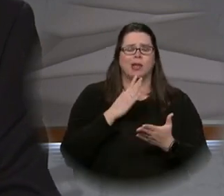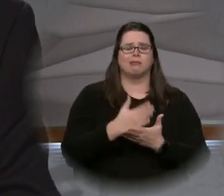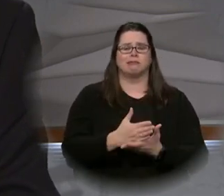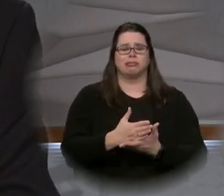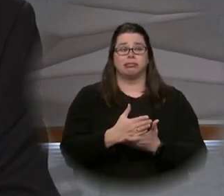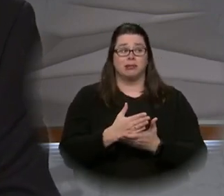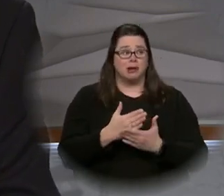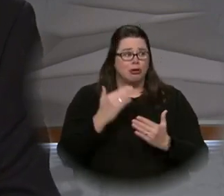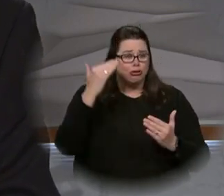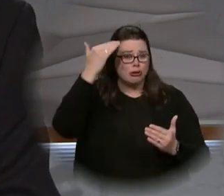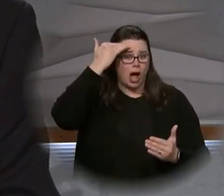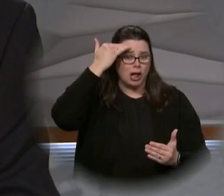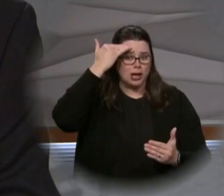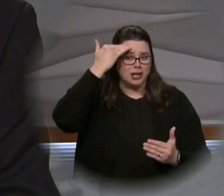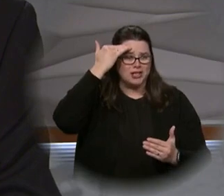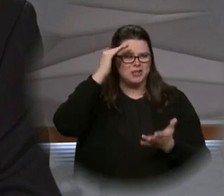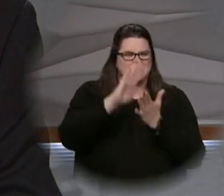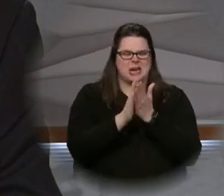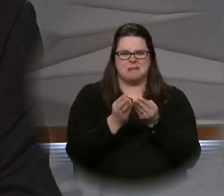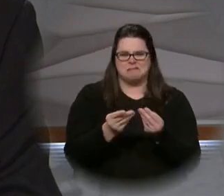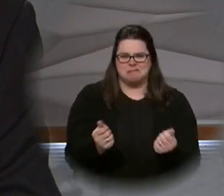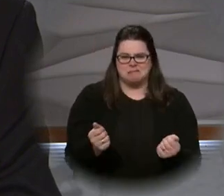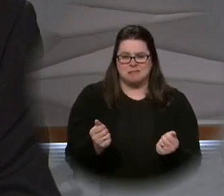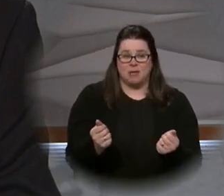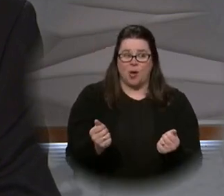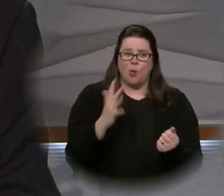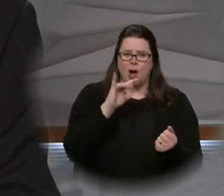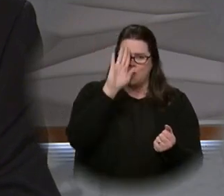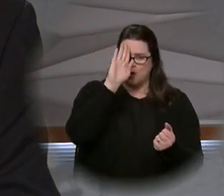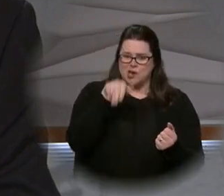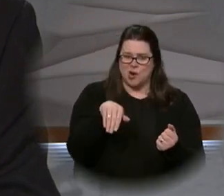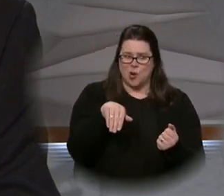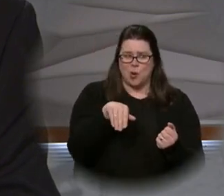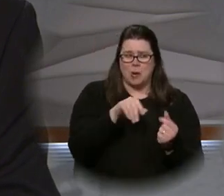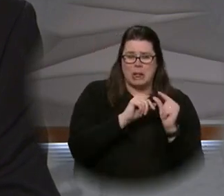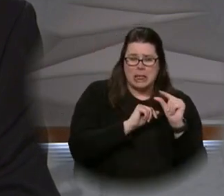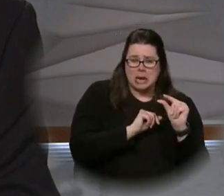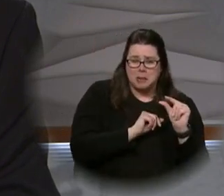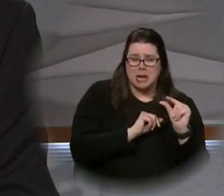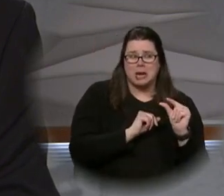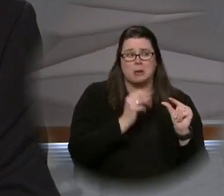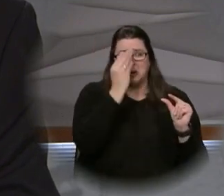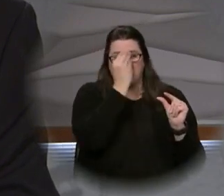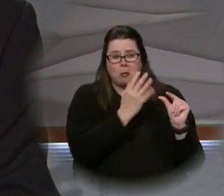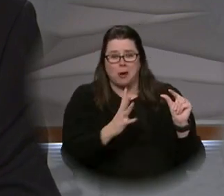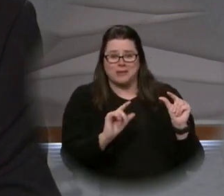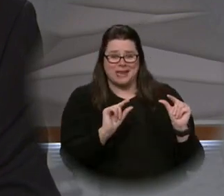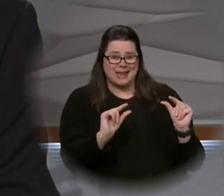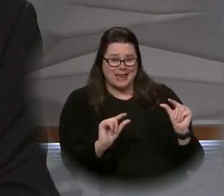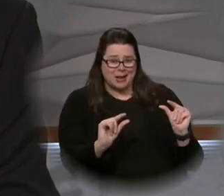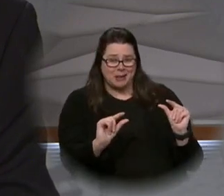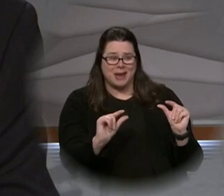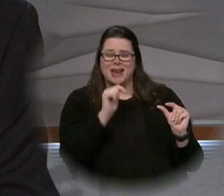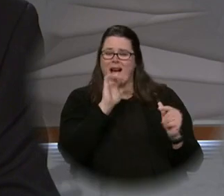knowledge, it will be brought to nothing. For we know partially and we prophesy partially,